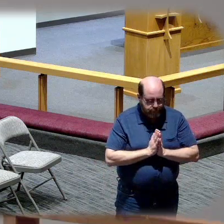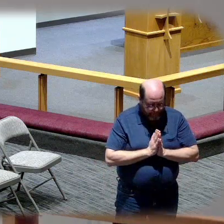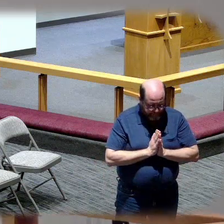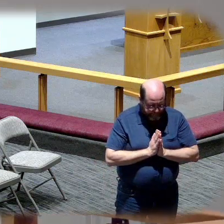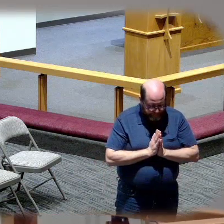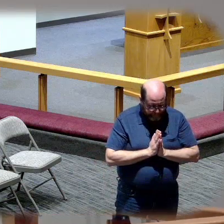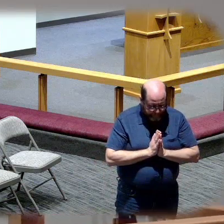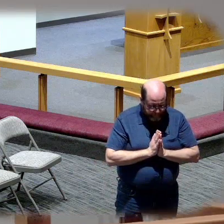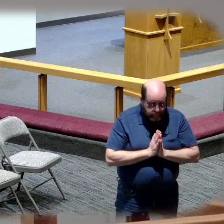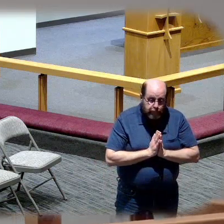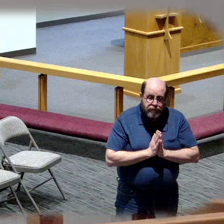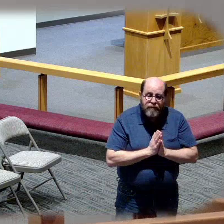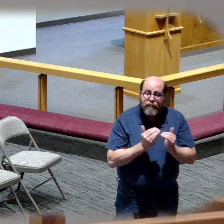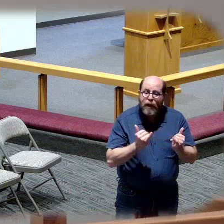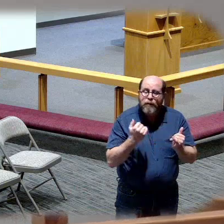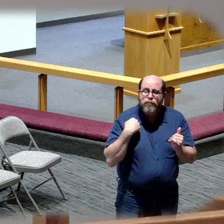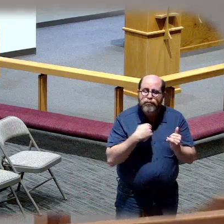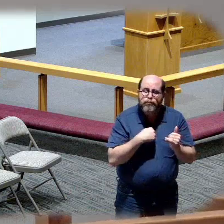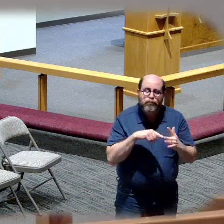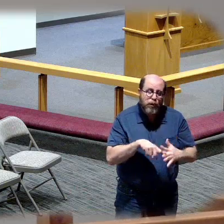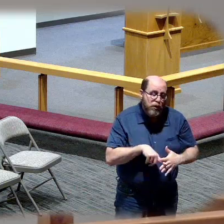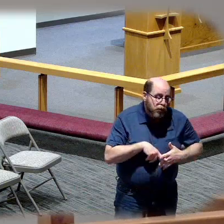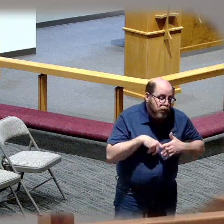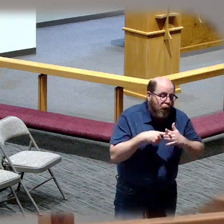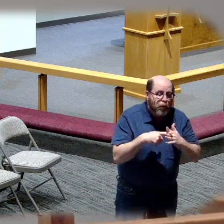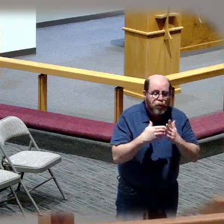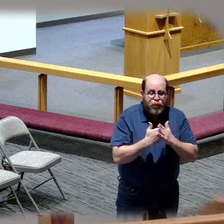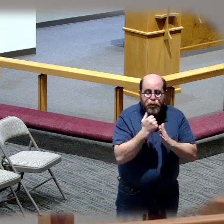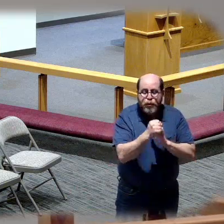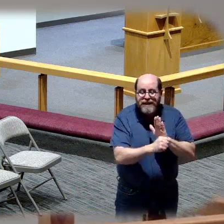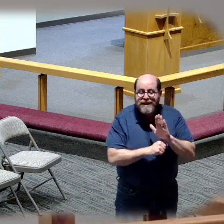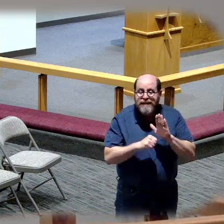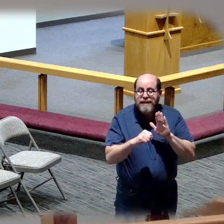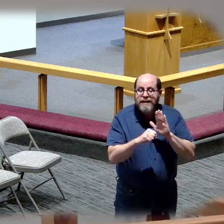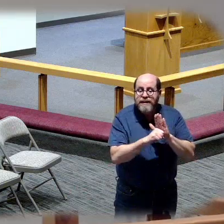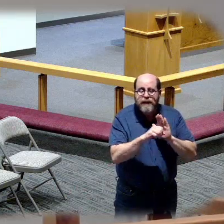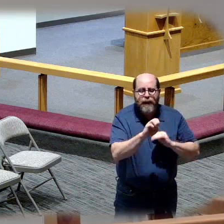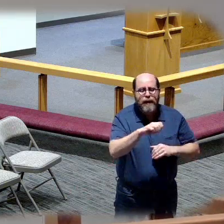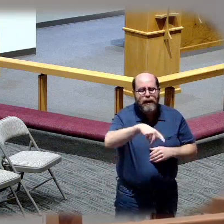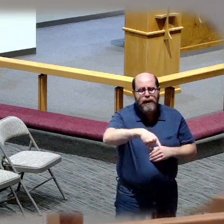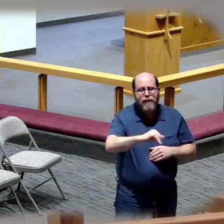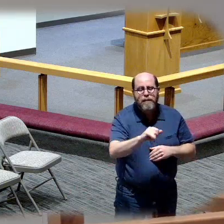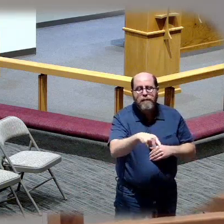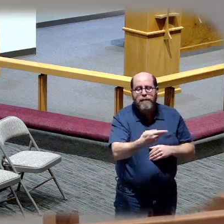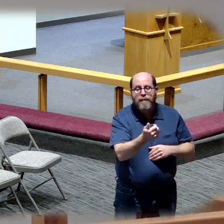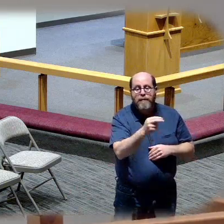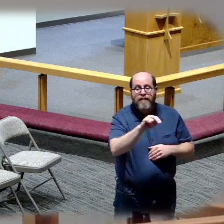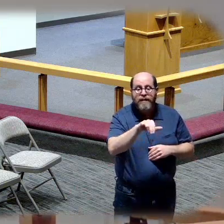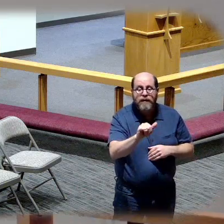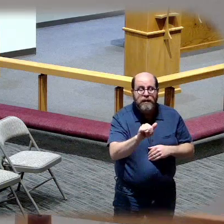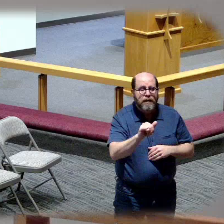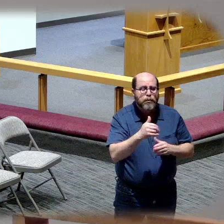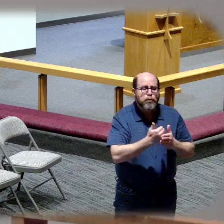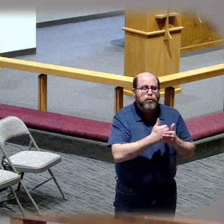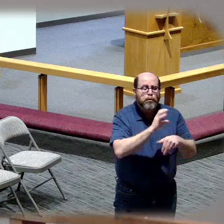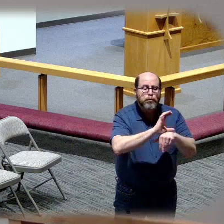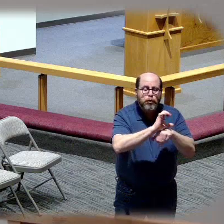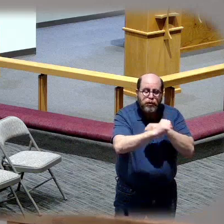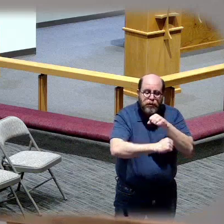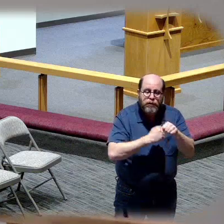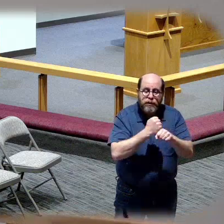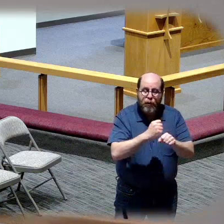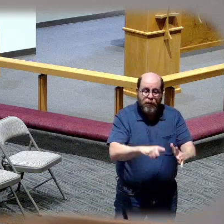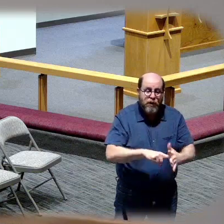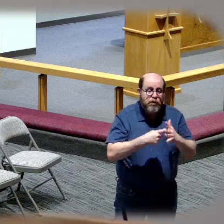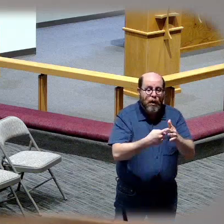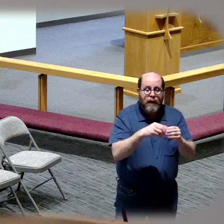As we embark on this season of Epiphany, a new season in the church year, we find ourselves in the Gospel of Mark this